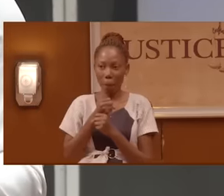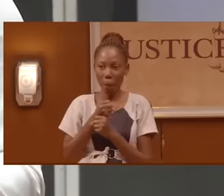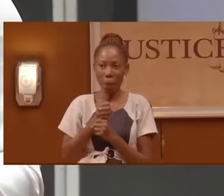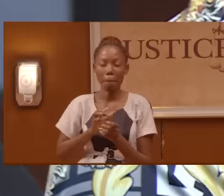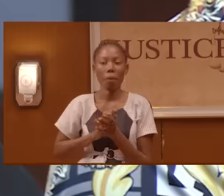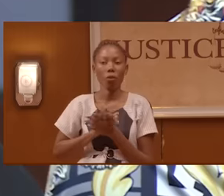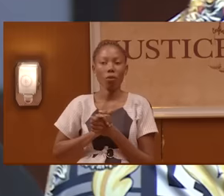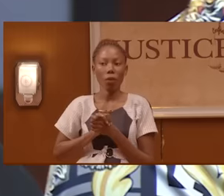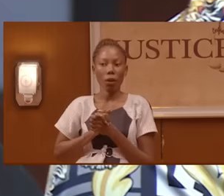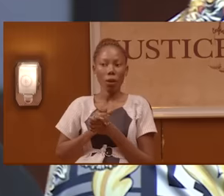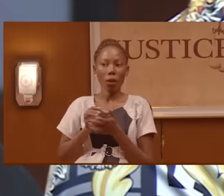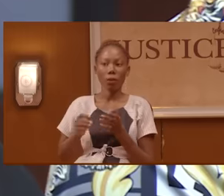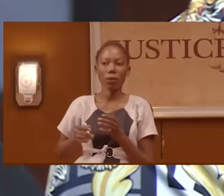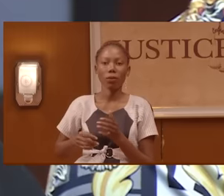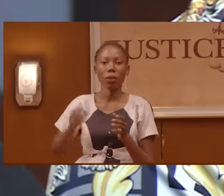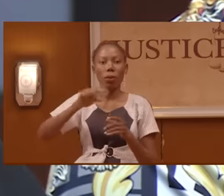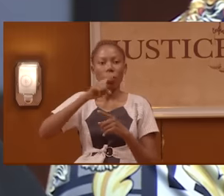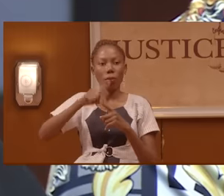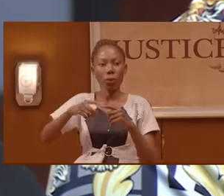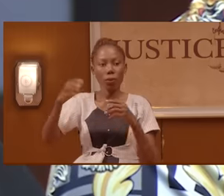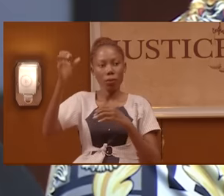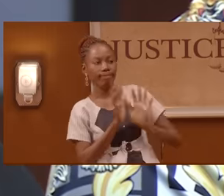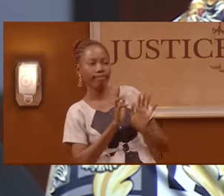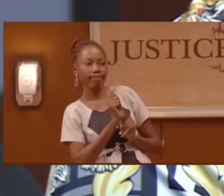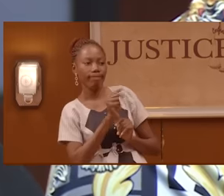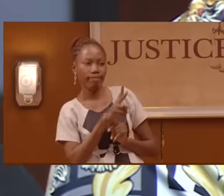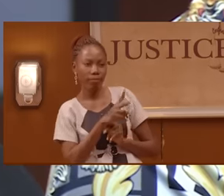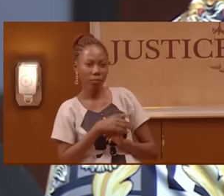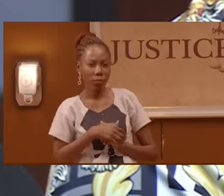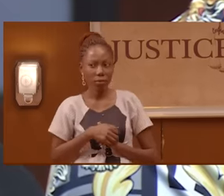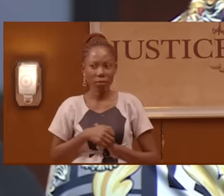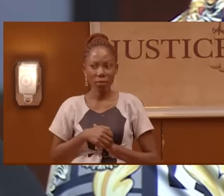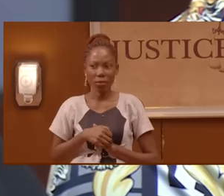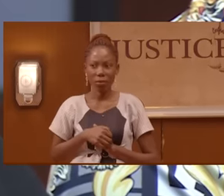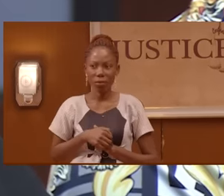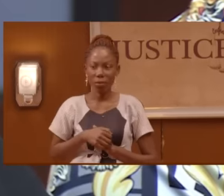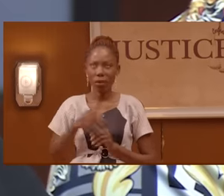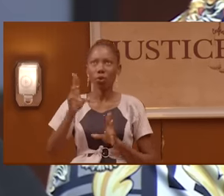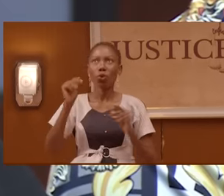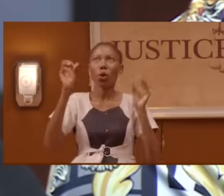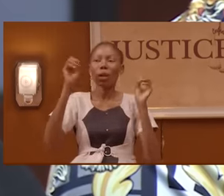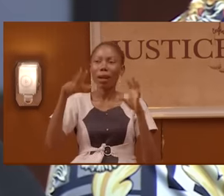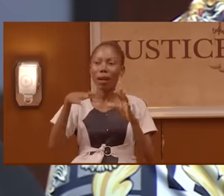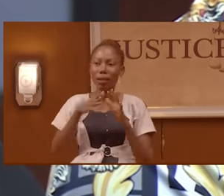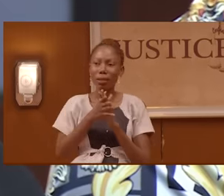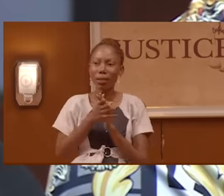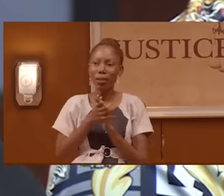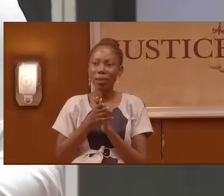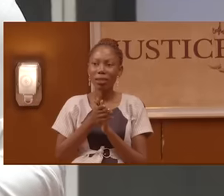the light was off, the curtain was off, and the TV was on. So we just heard the light was off. So we just let